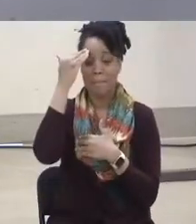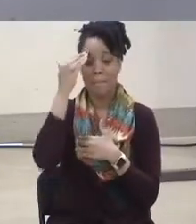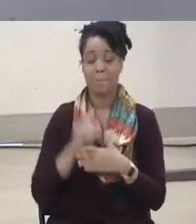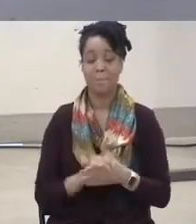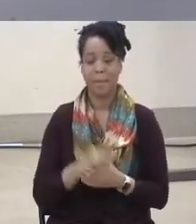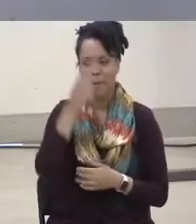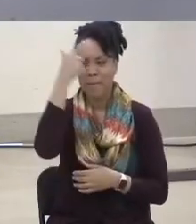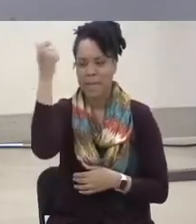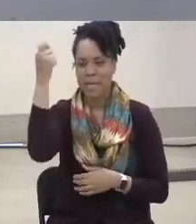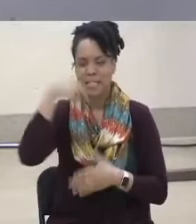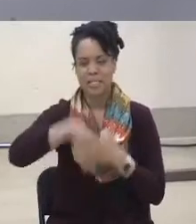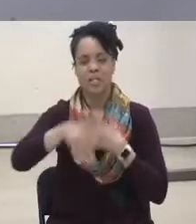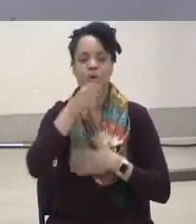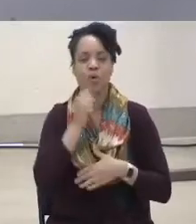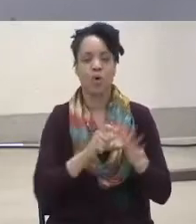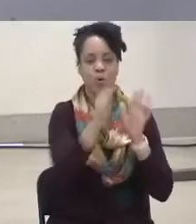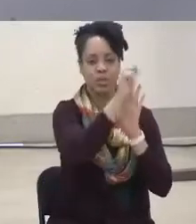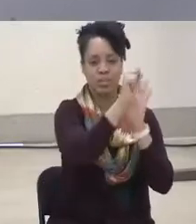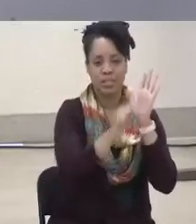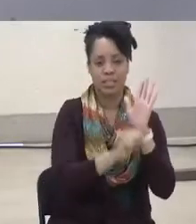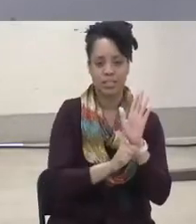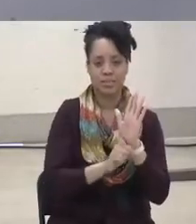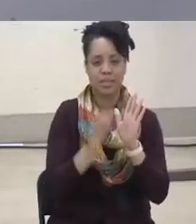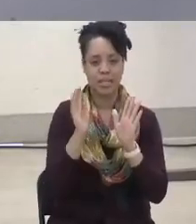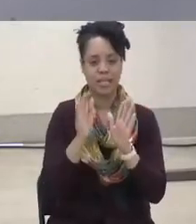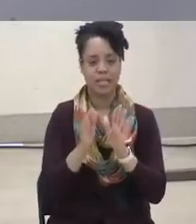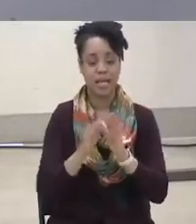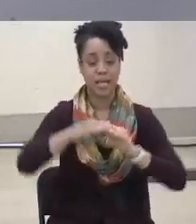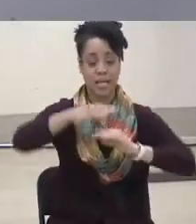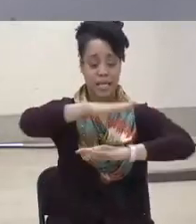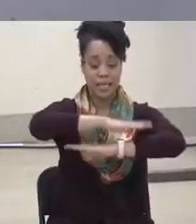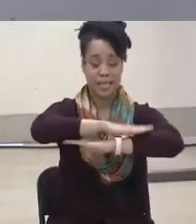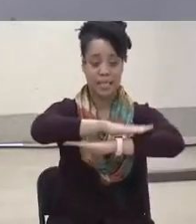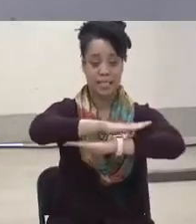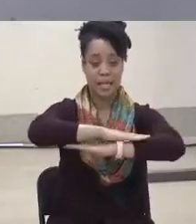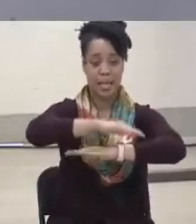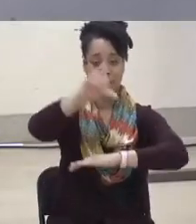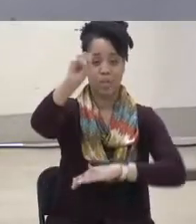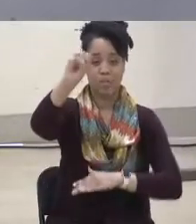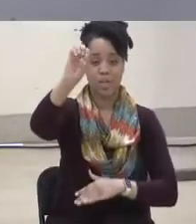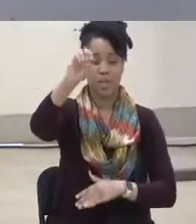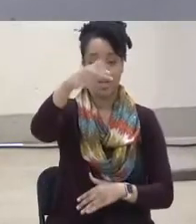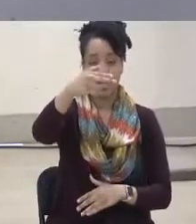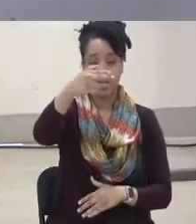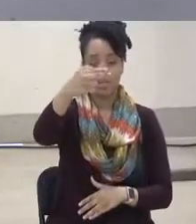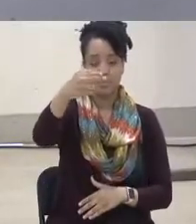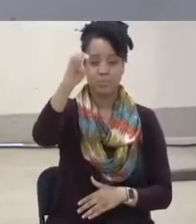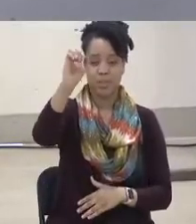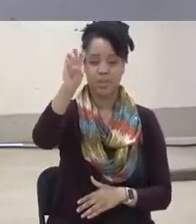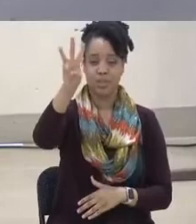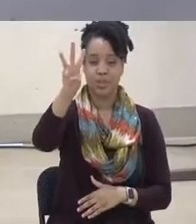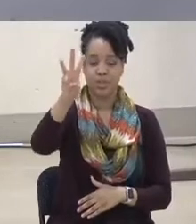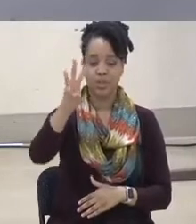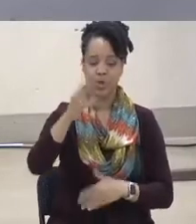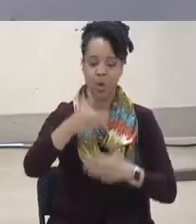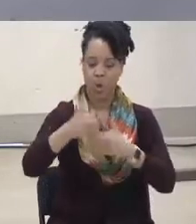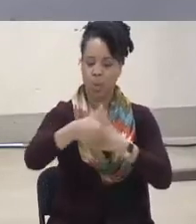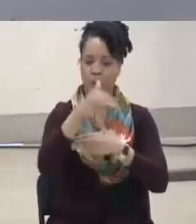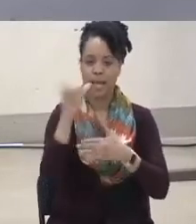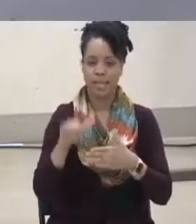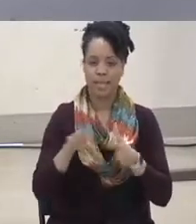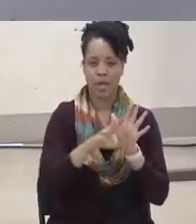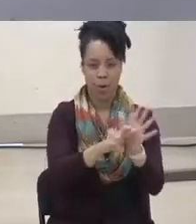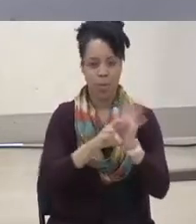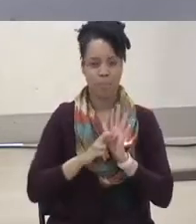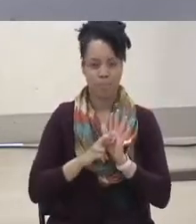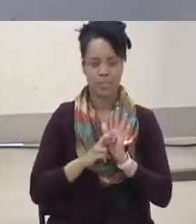mente. Because in the Old Testament, the table is showbread, which represents the Word of God. Porque la palabra en el Antiguo Testamento